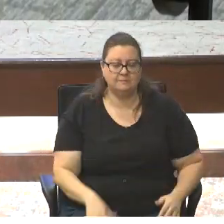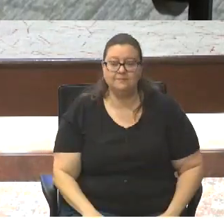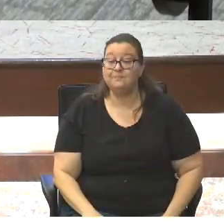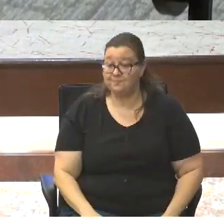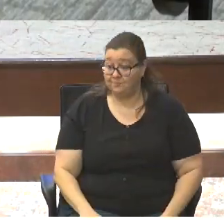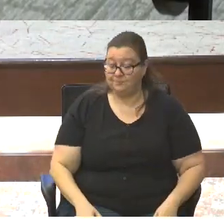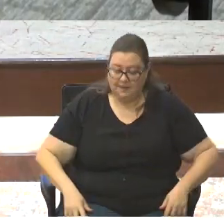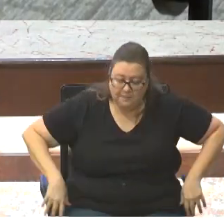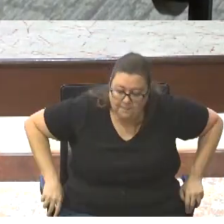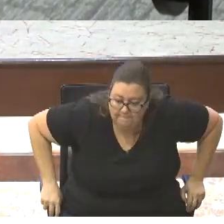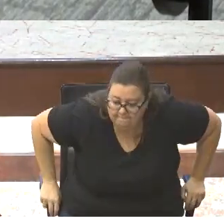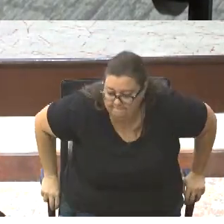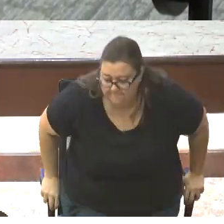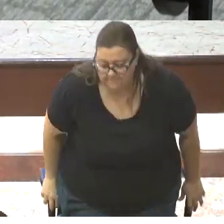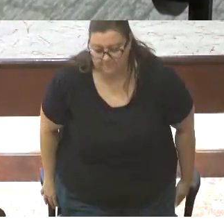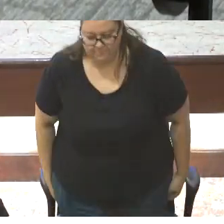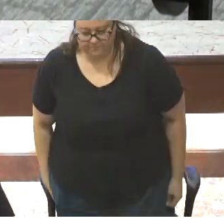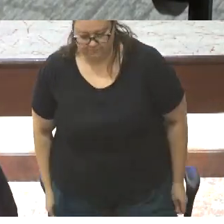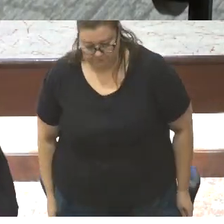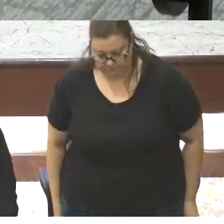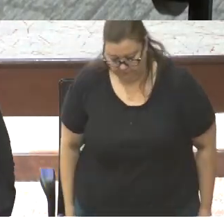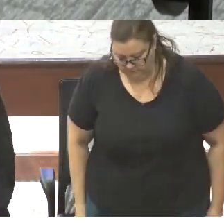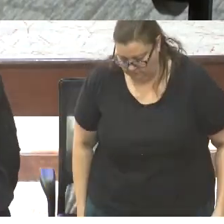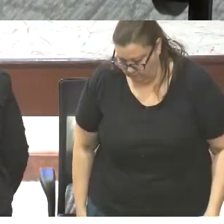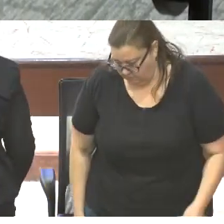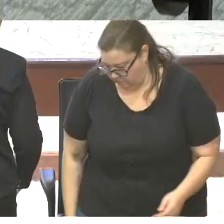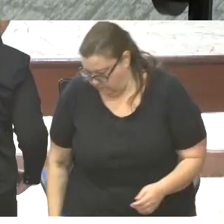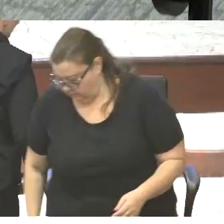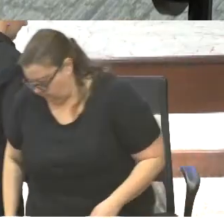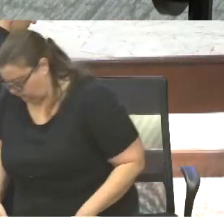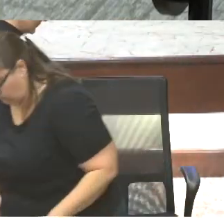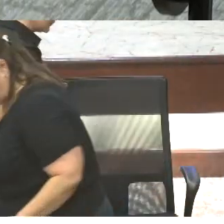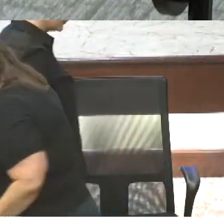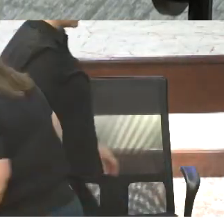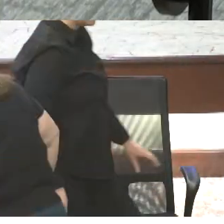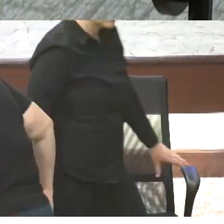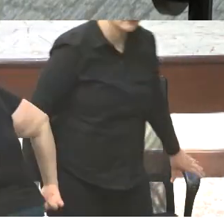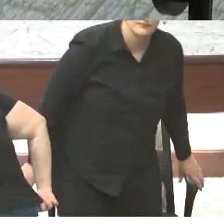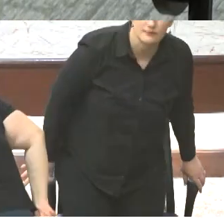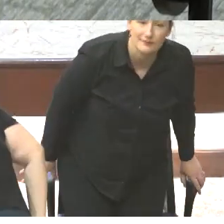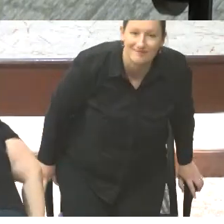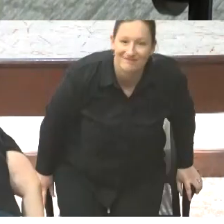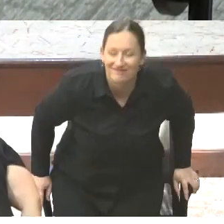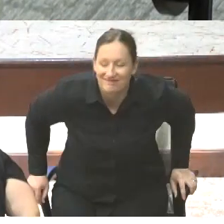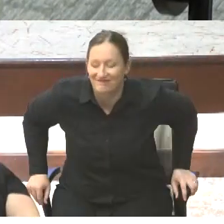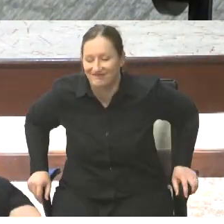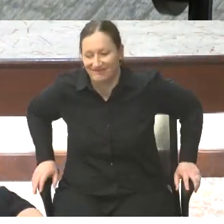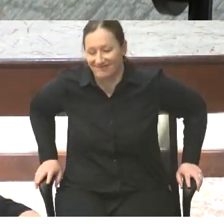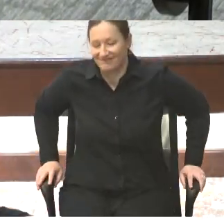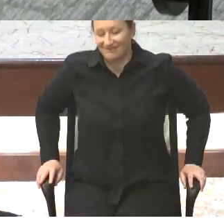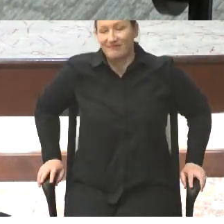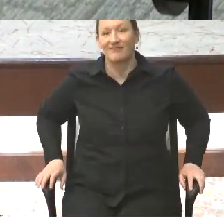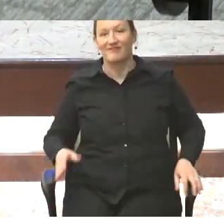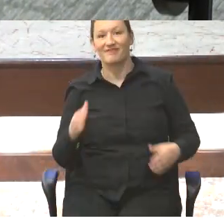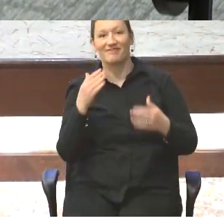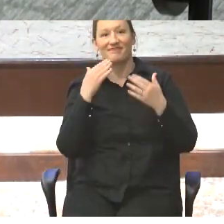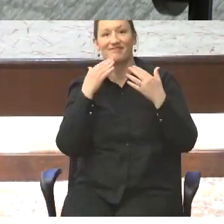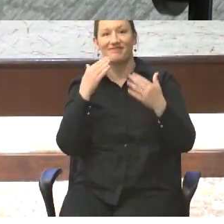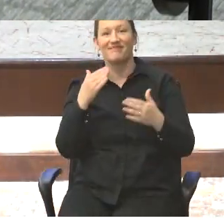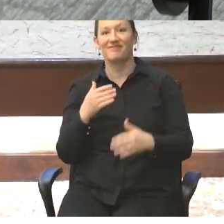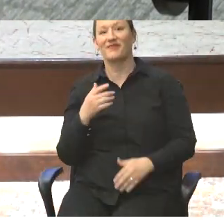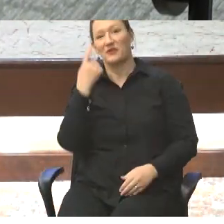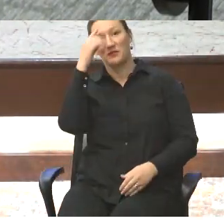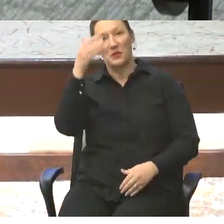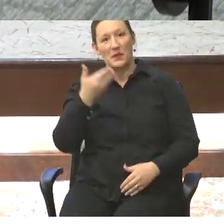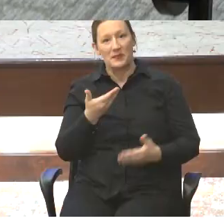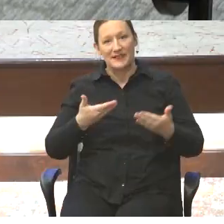Thank you, Mayor, Council. Thanks for having me today. As you mentioned, my name is Melissa Sheldon. I'm the Director of Animal Services at Pet